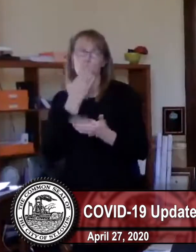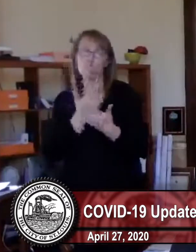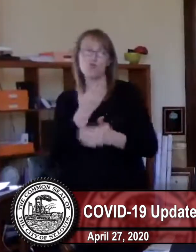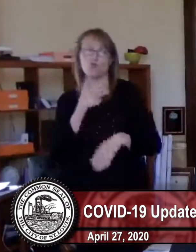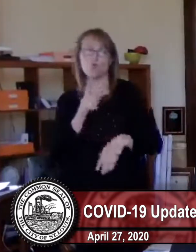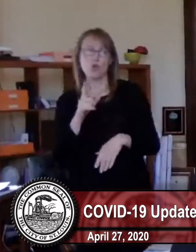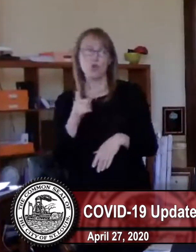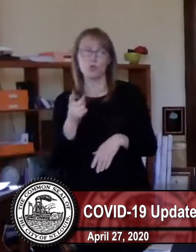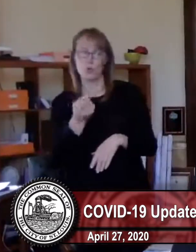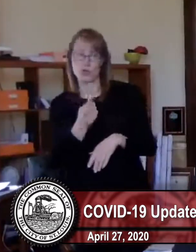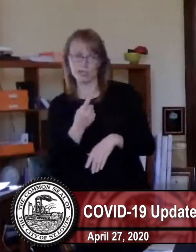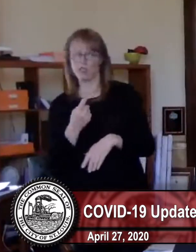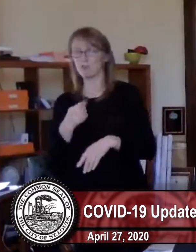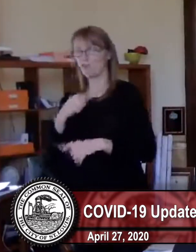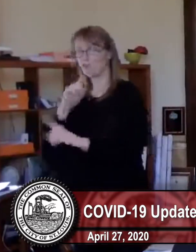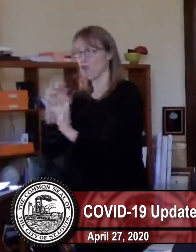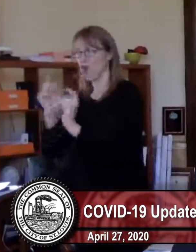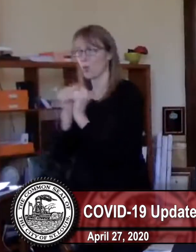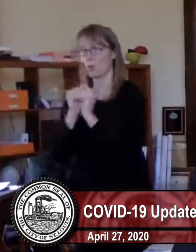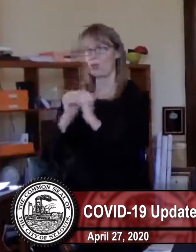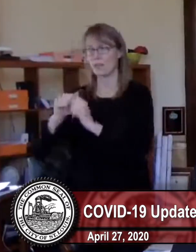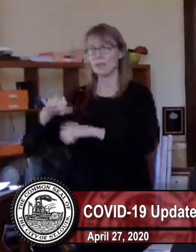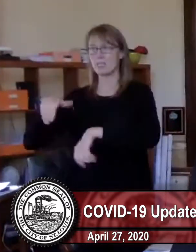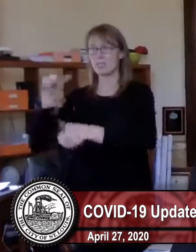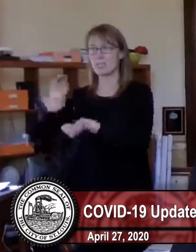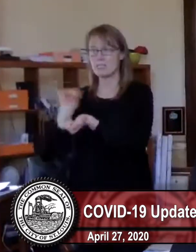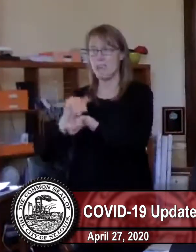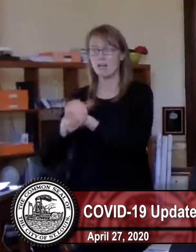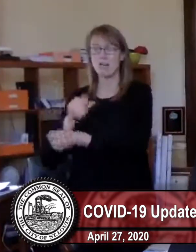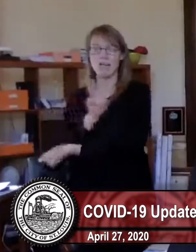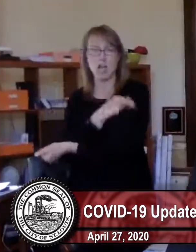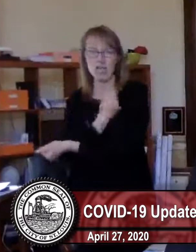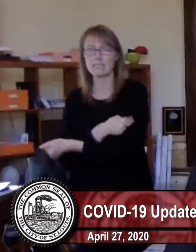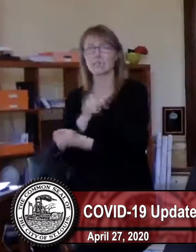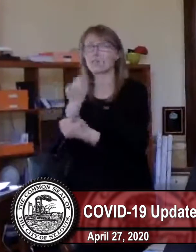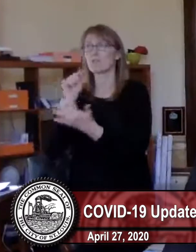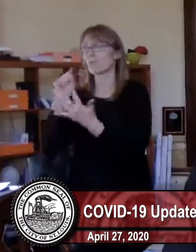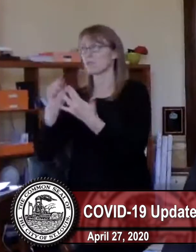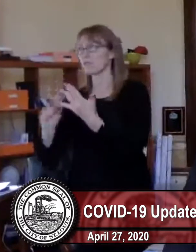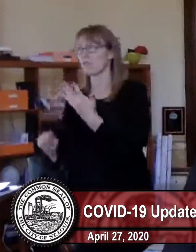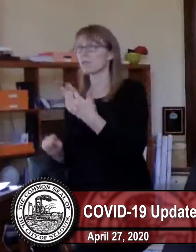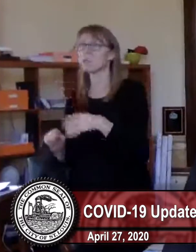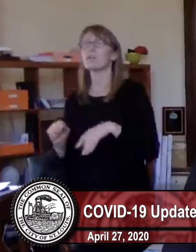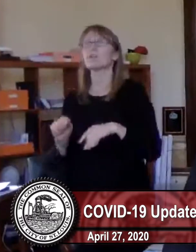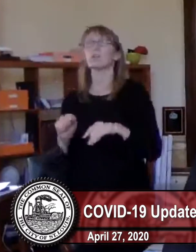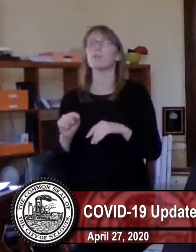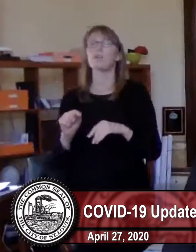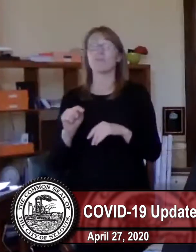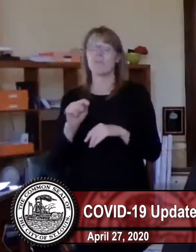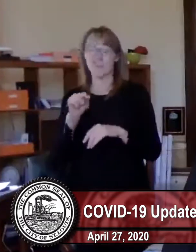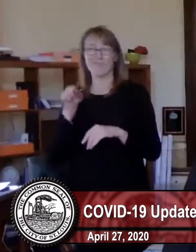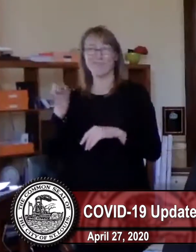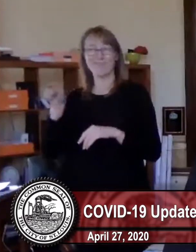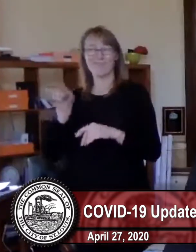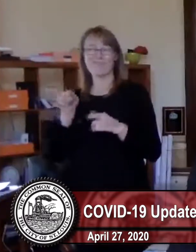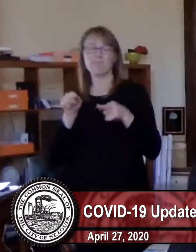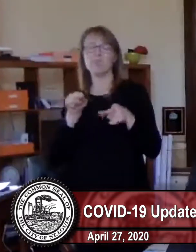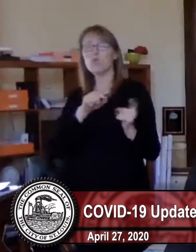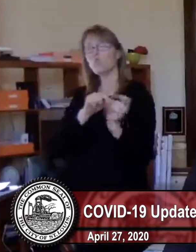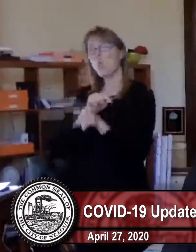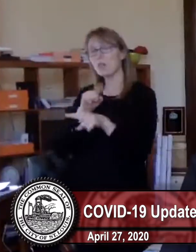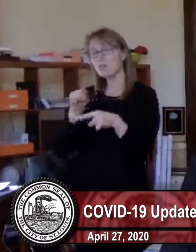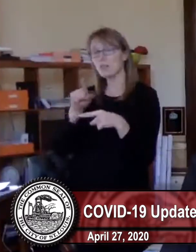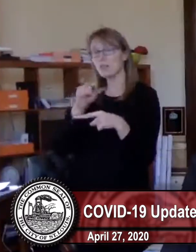BJC. And at this point, they have not started elective surgeries, but they are trying to figure out how to do that and when to do